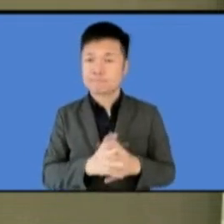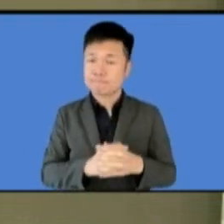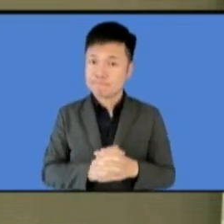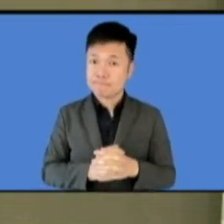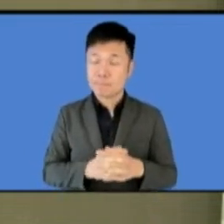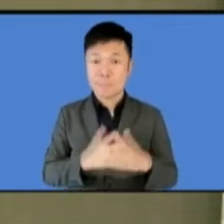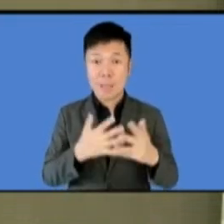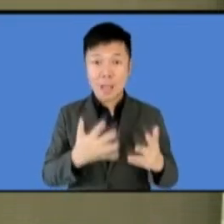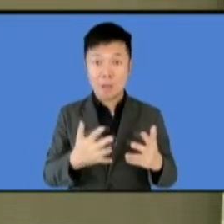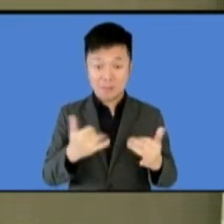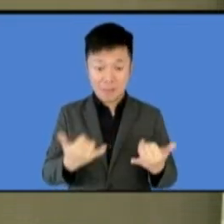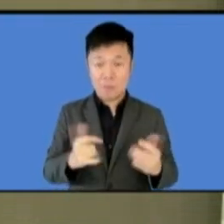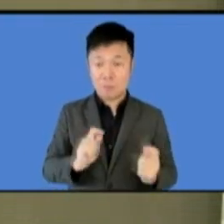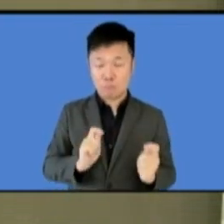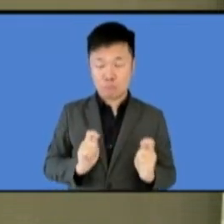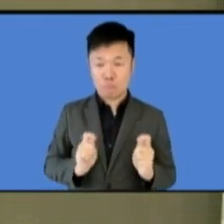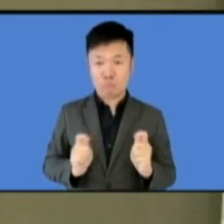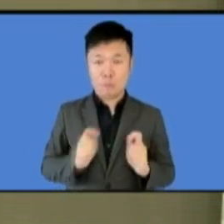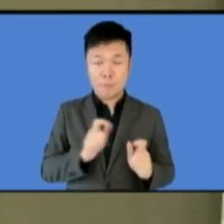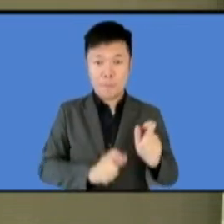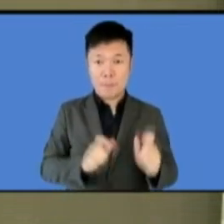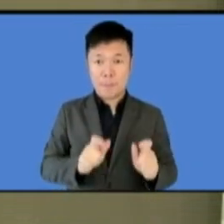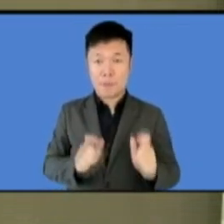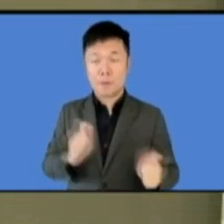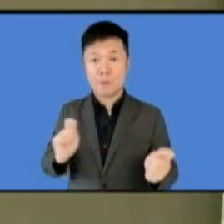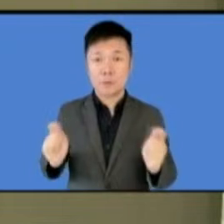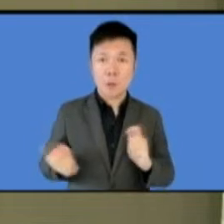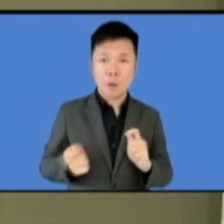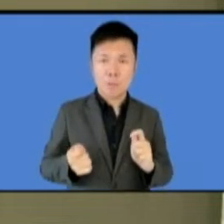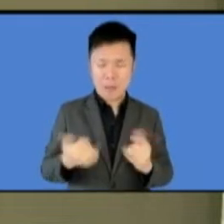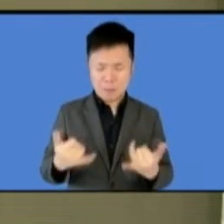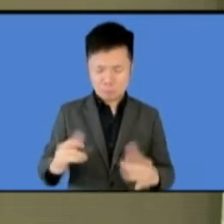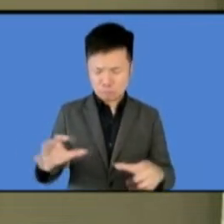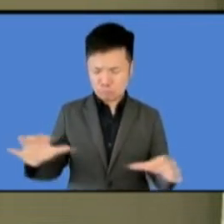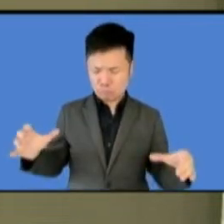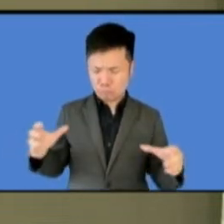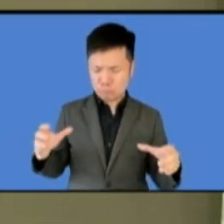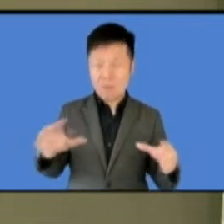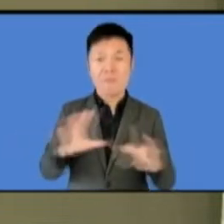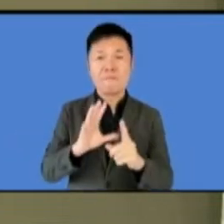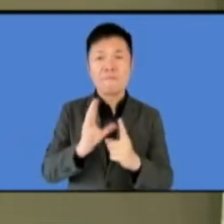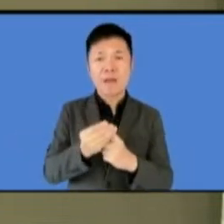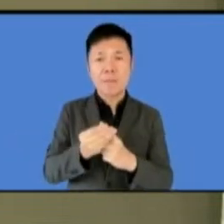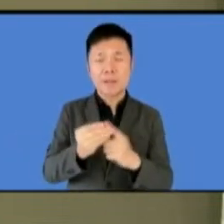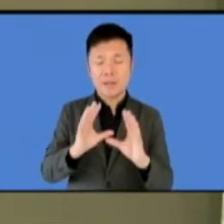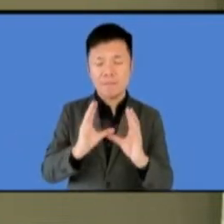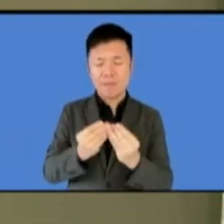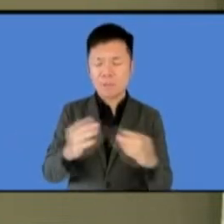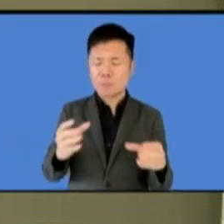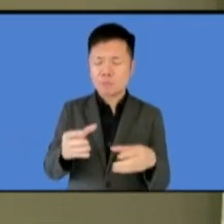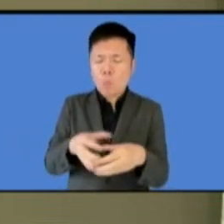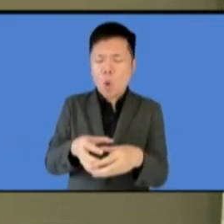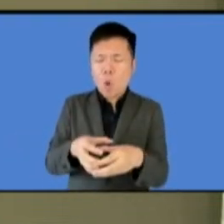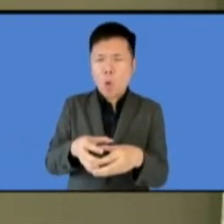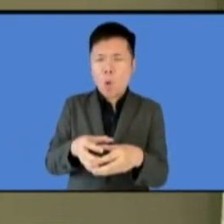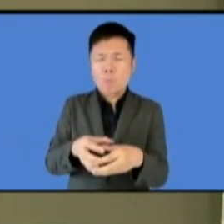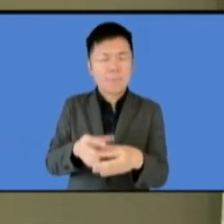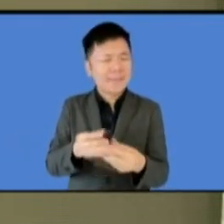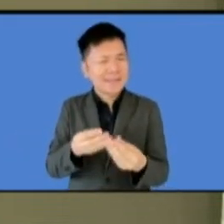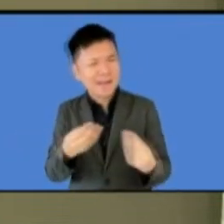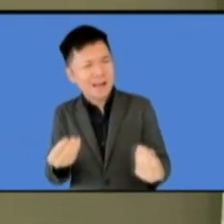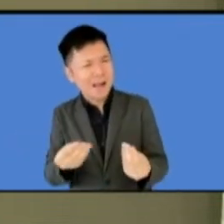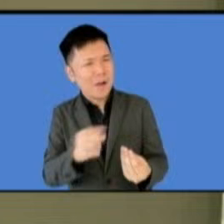demographic trends towards smaller family sizes and populations affect economies